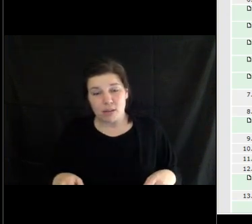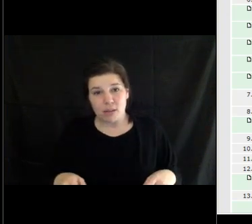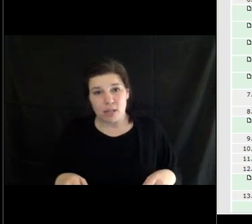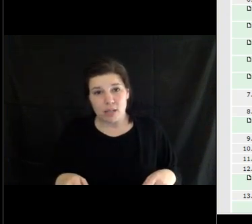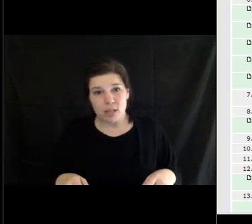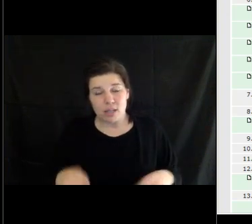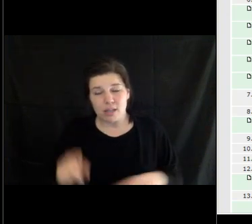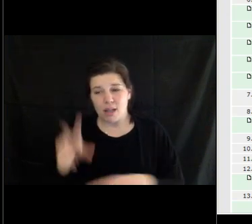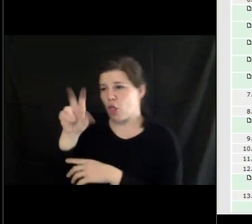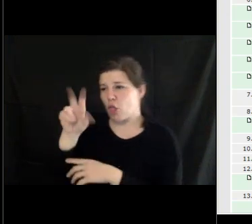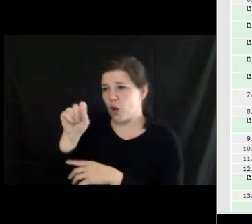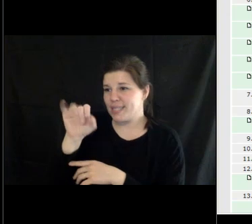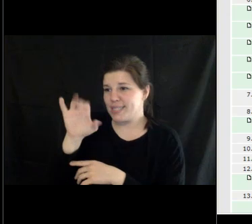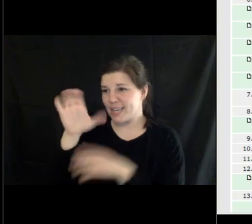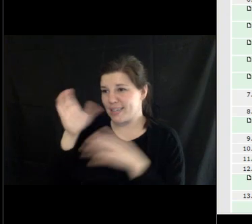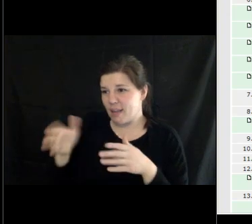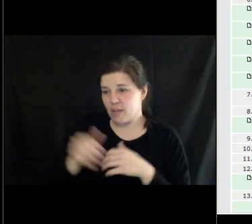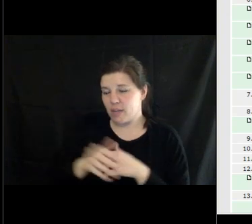30 seconds.